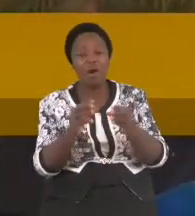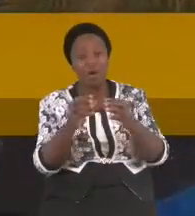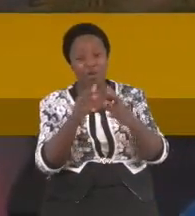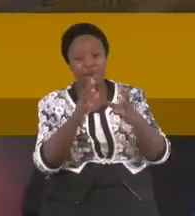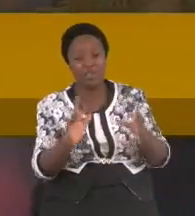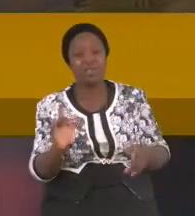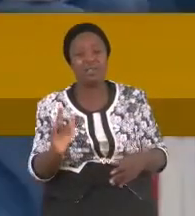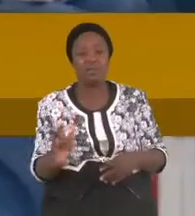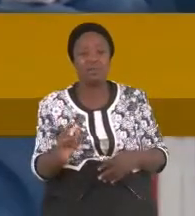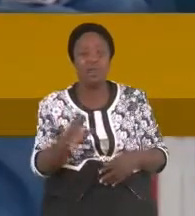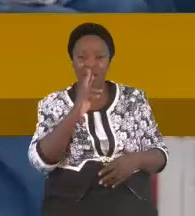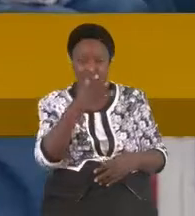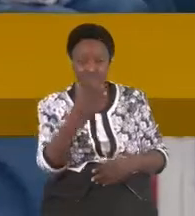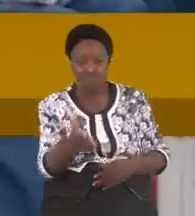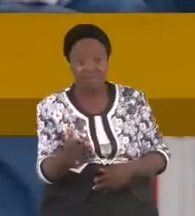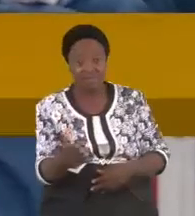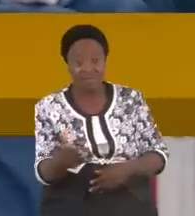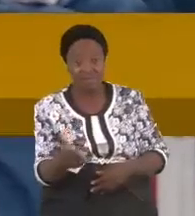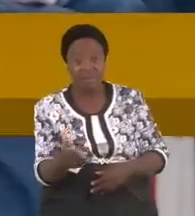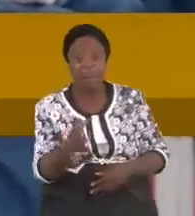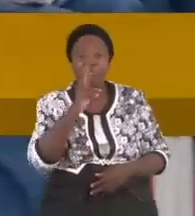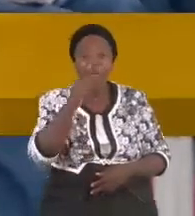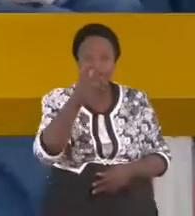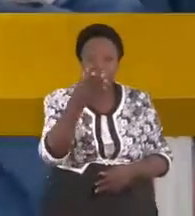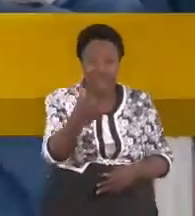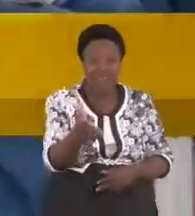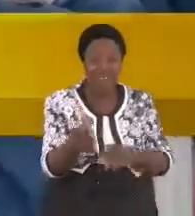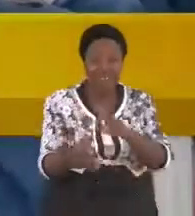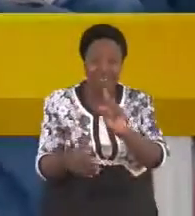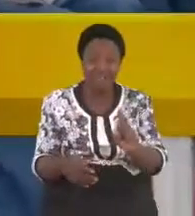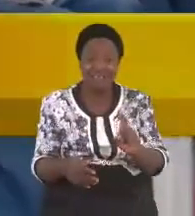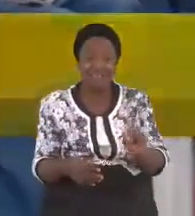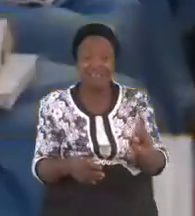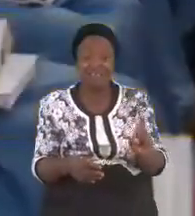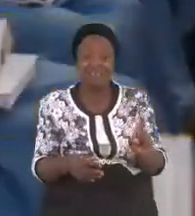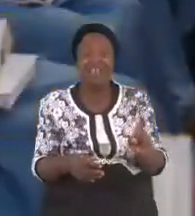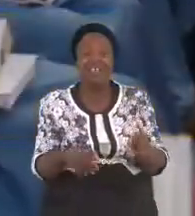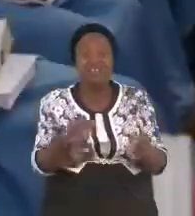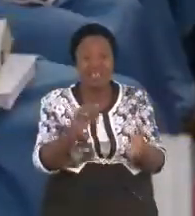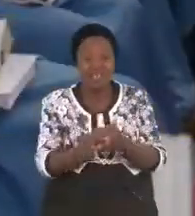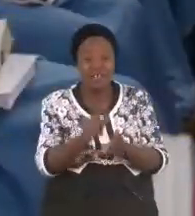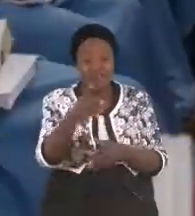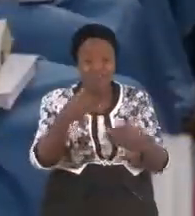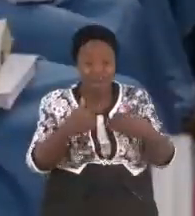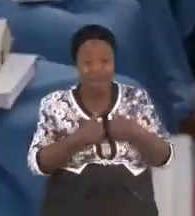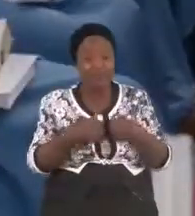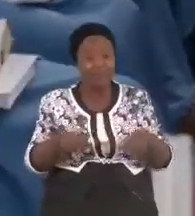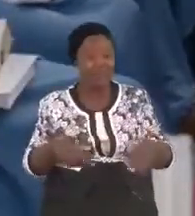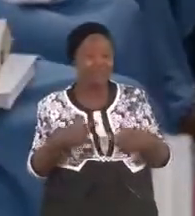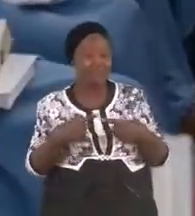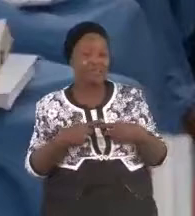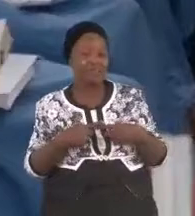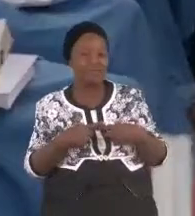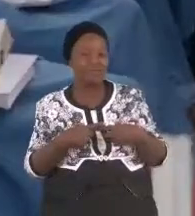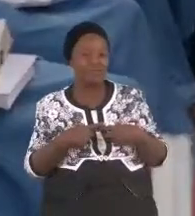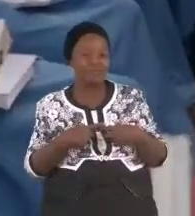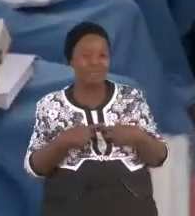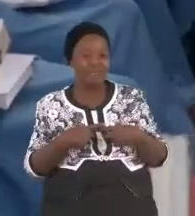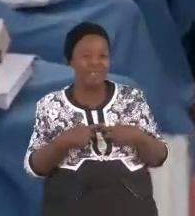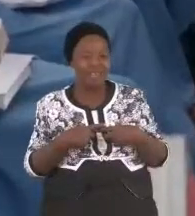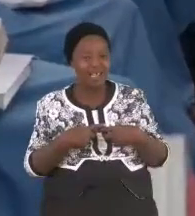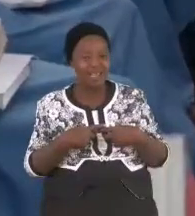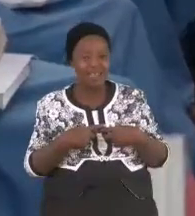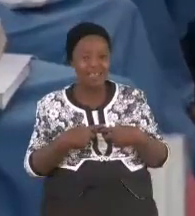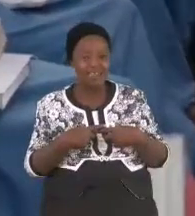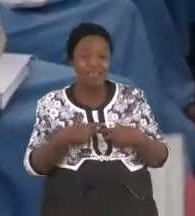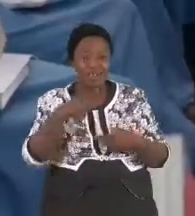you there? I said, are you there? That you will have life, not death. You'll